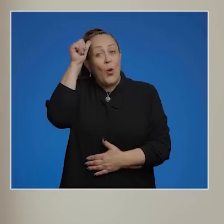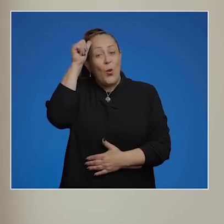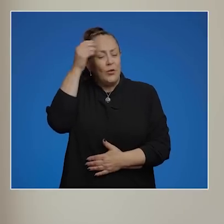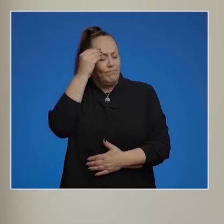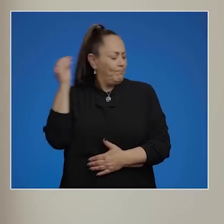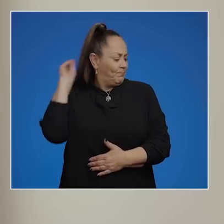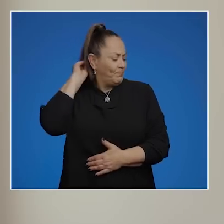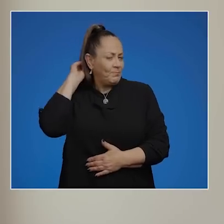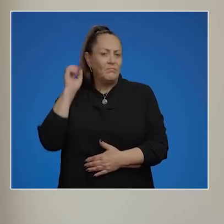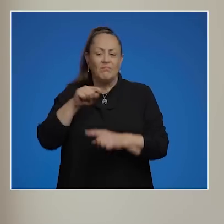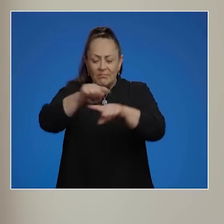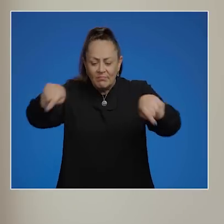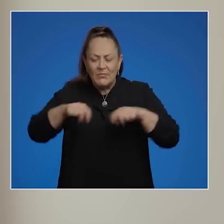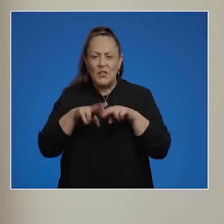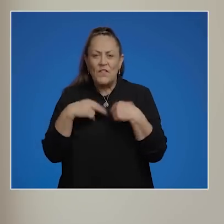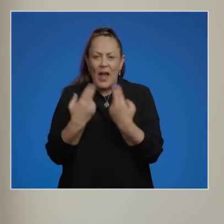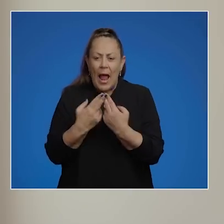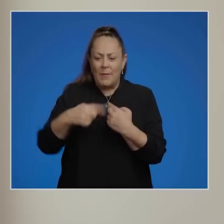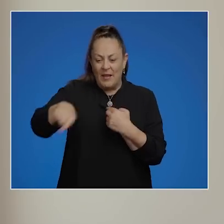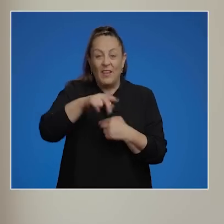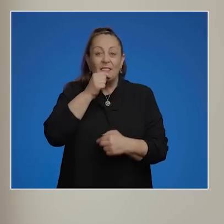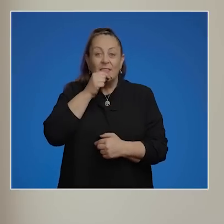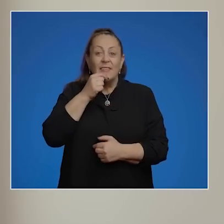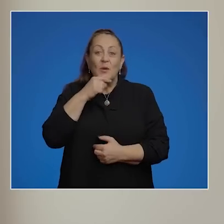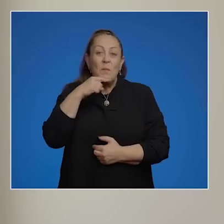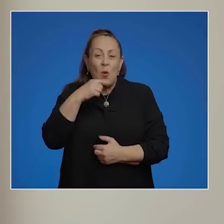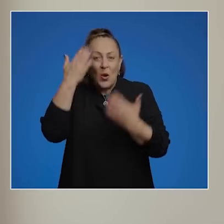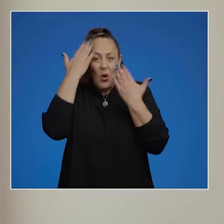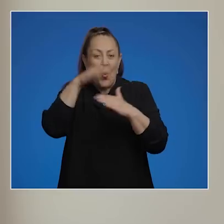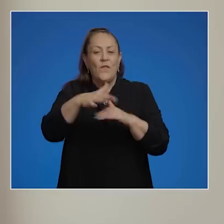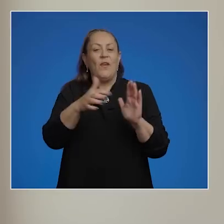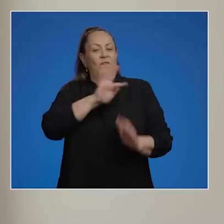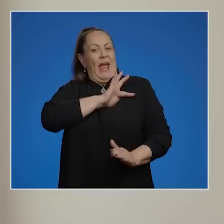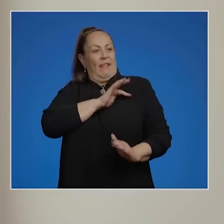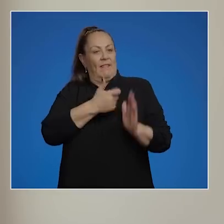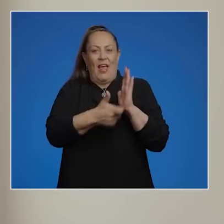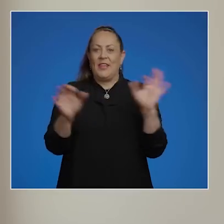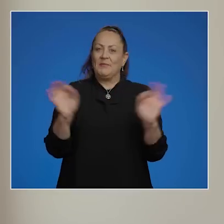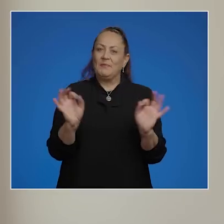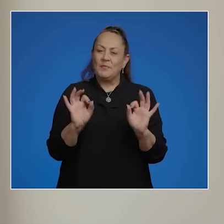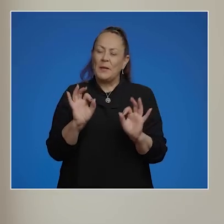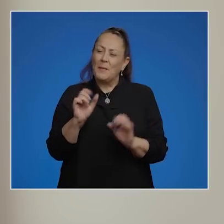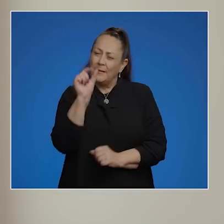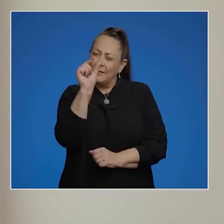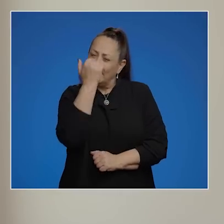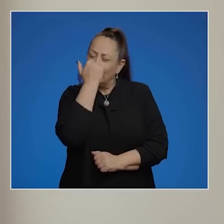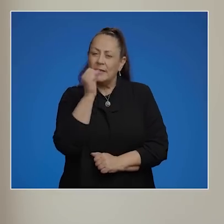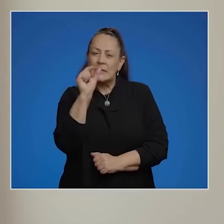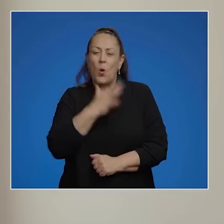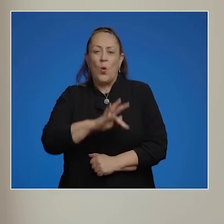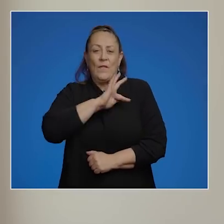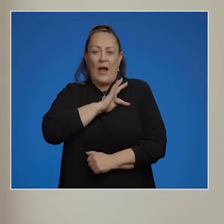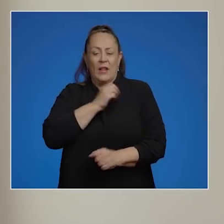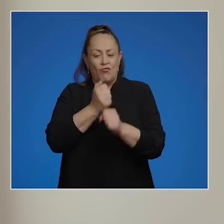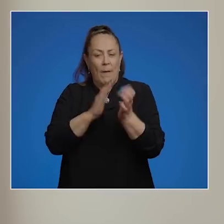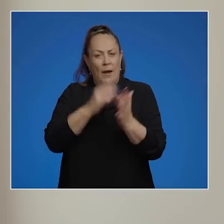of course, the parents and the rest of the family, the little child, knew very little about their faith. But in that small faith, that little faith